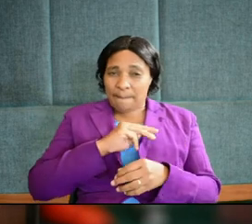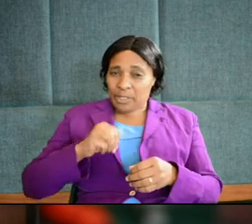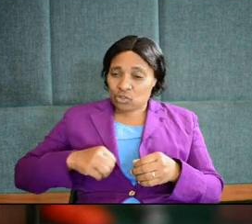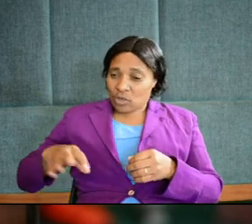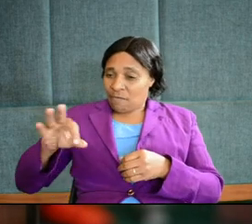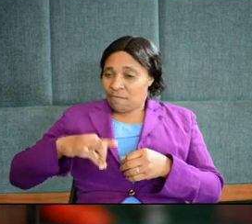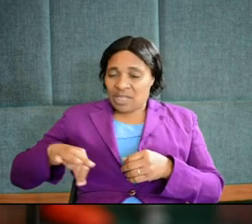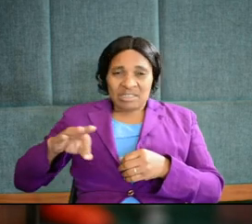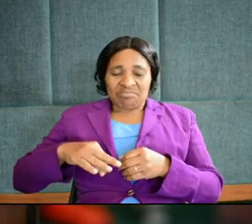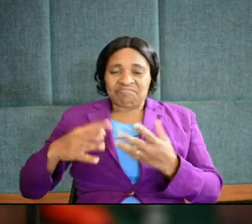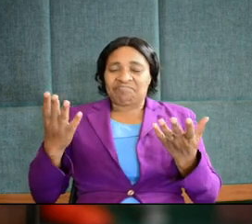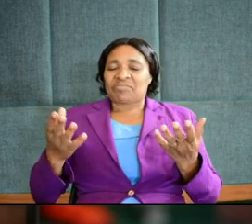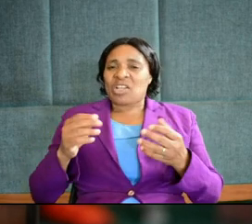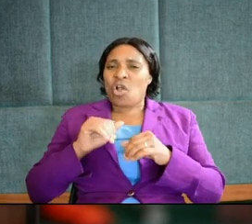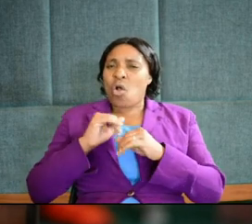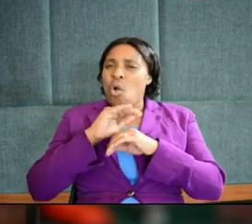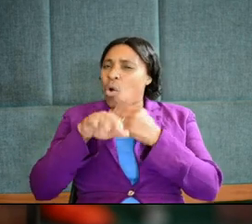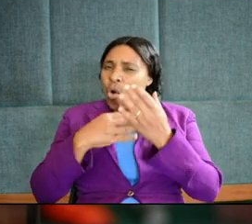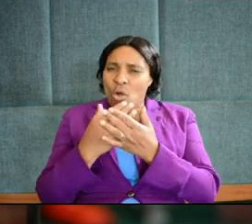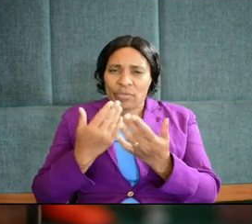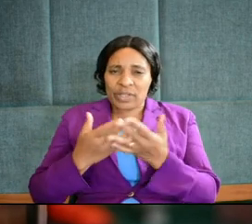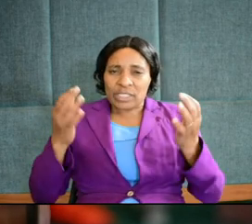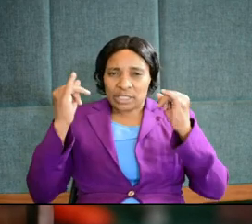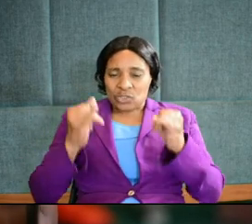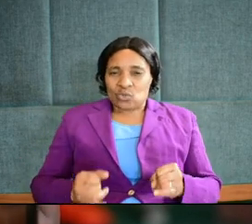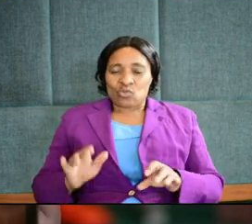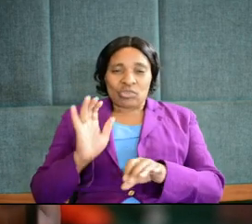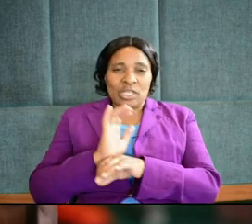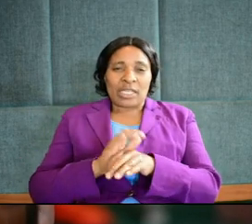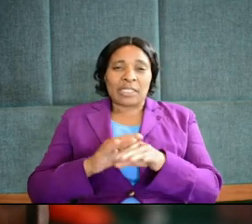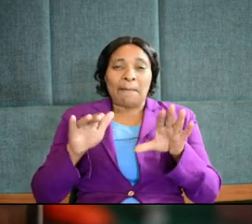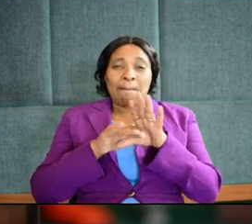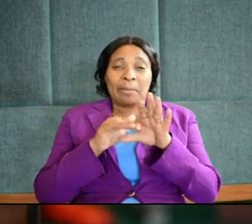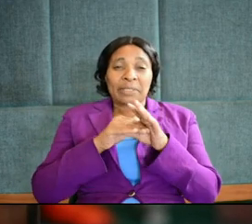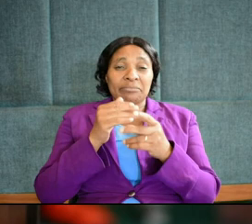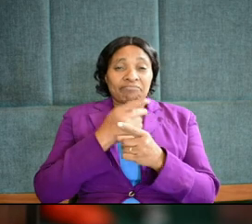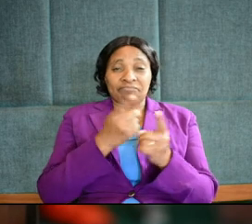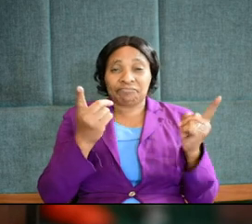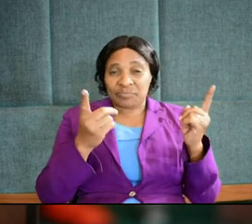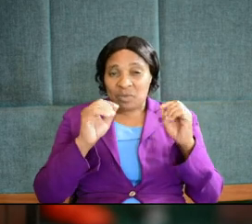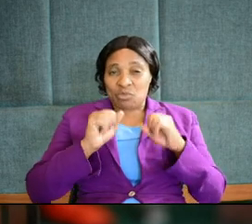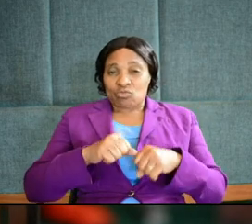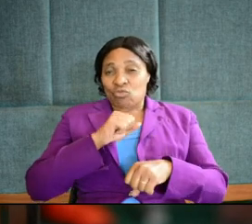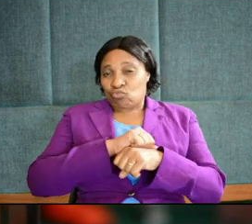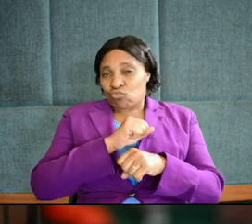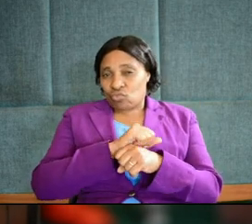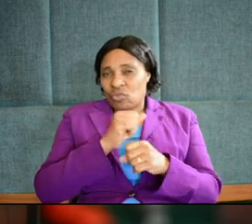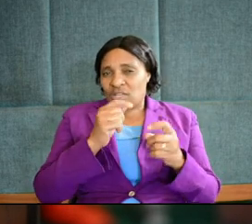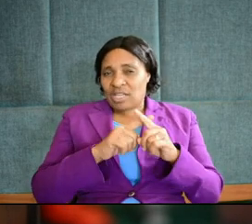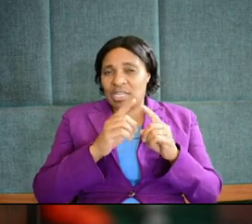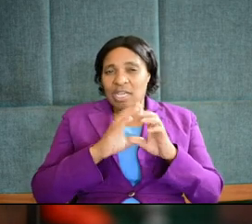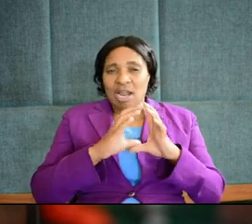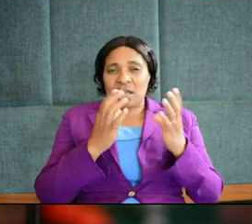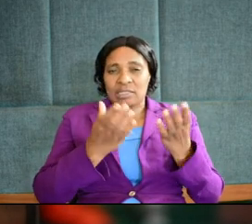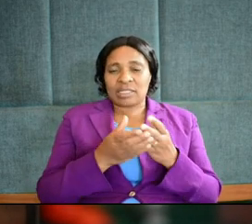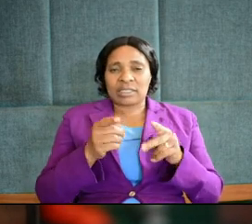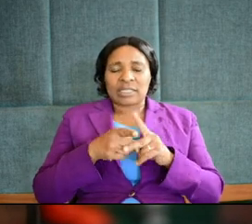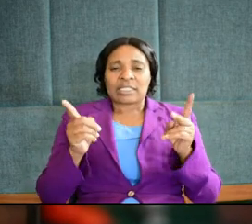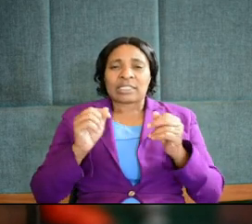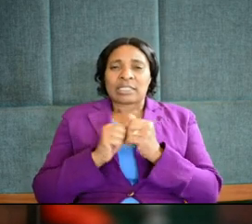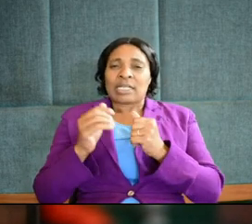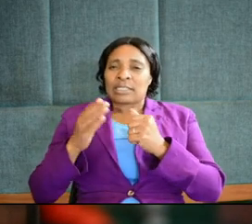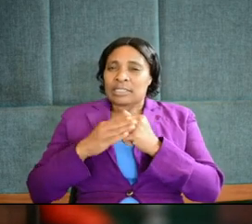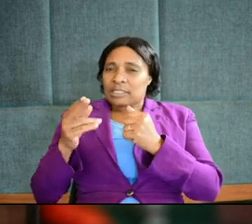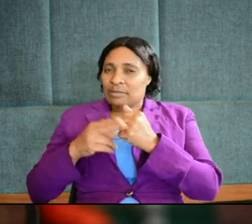no tradition to follow. It was all new. Church members bought land for the school, and classes started in